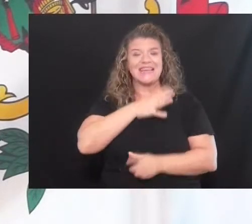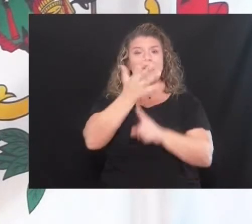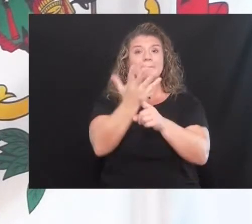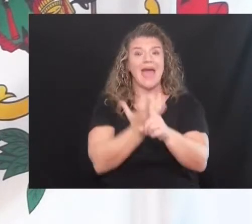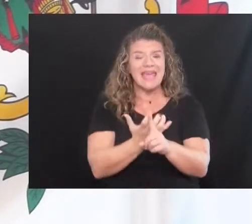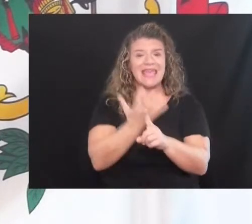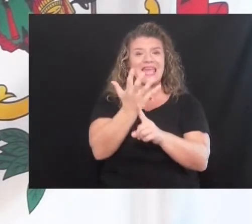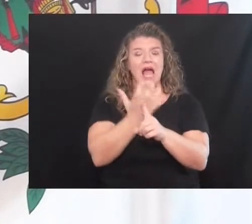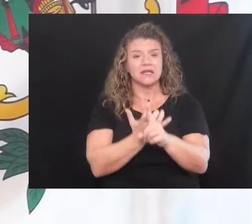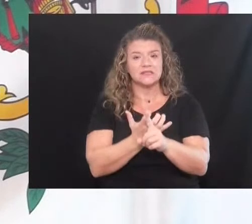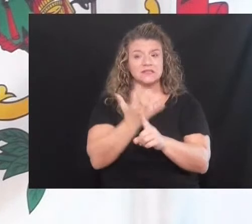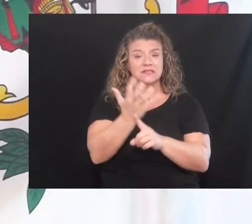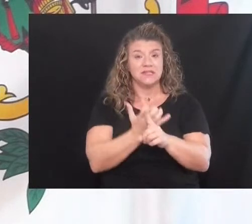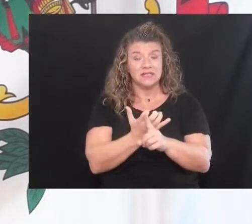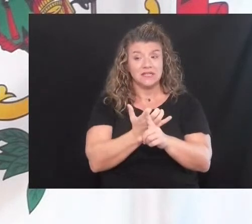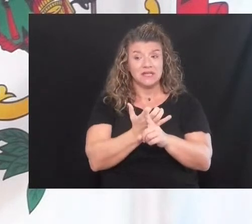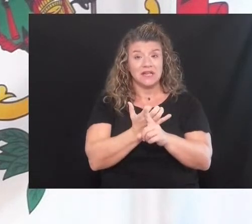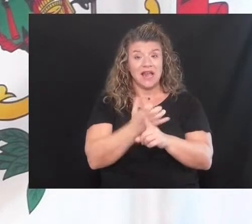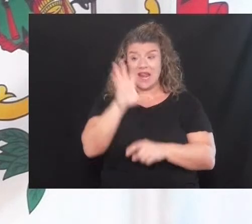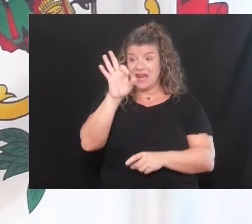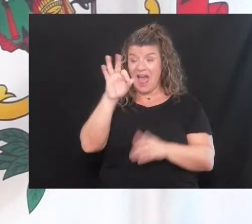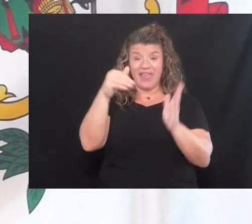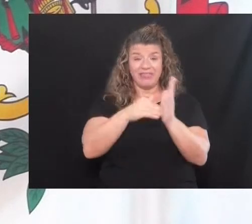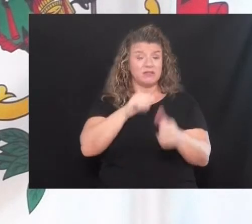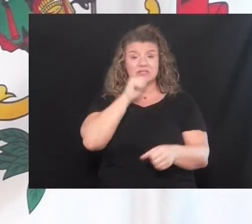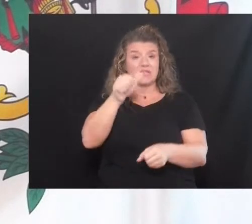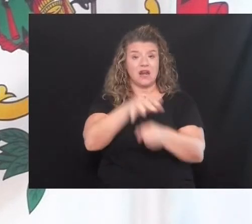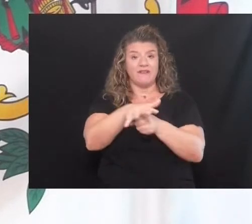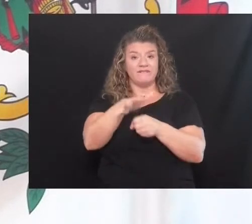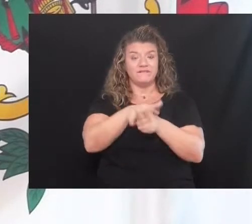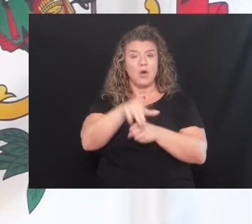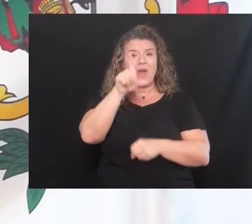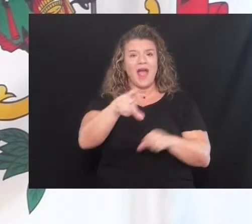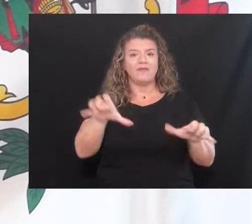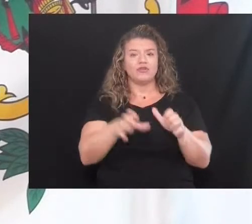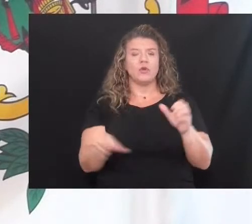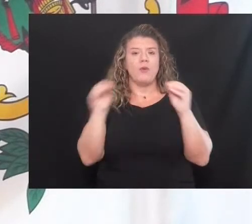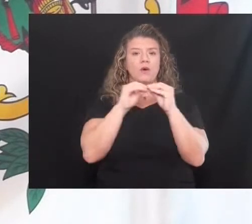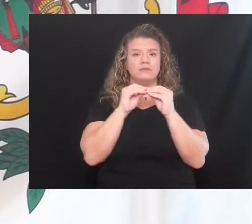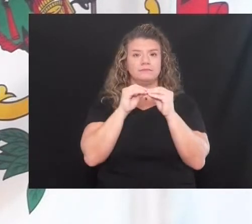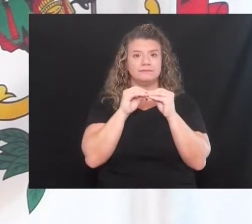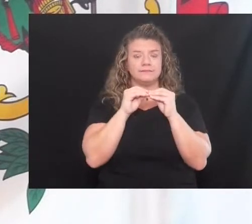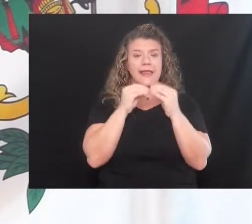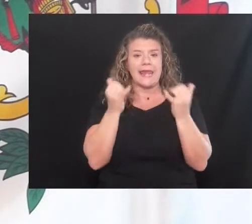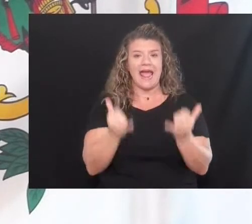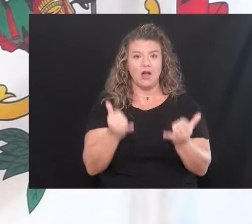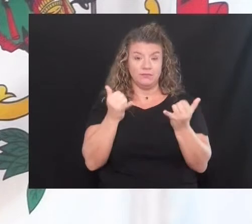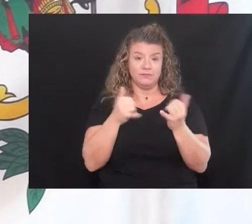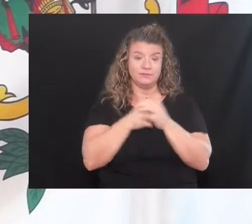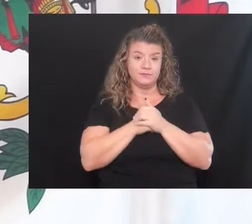us, 9,000 is not enough. We got to move, and we got to move right now.